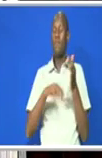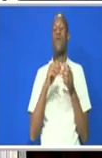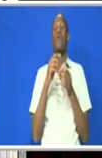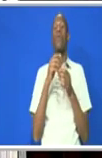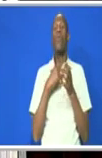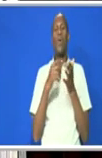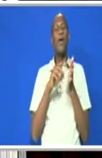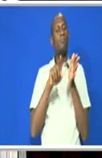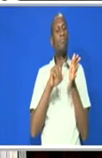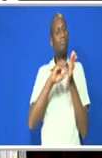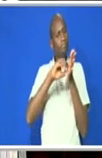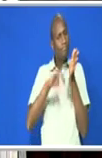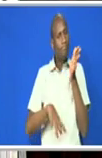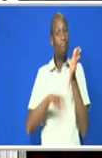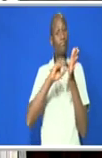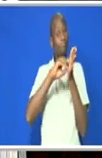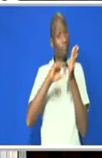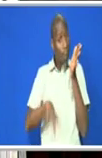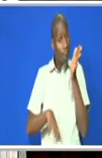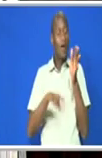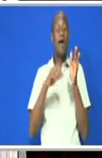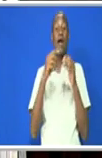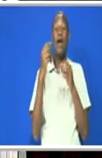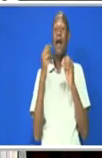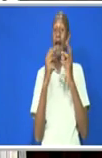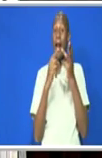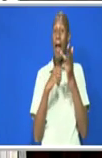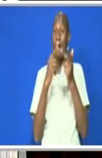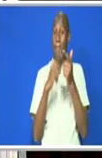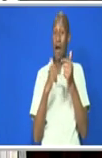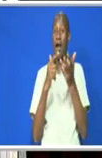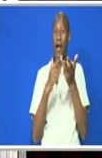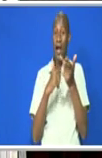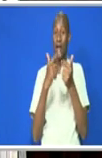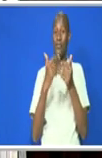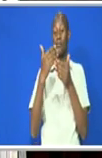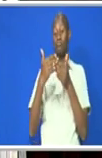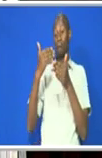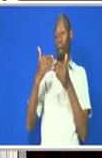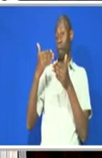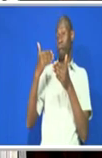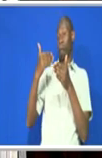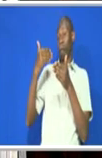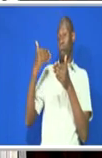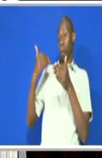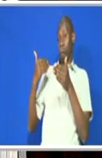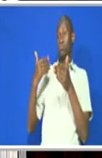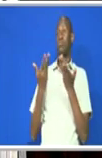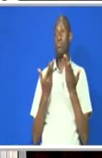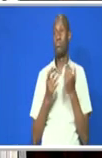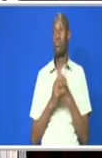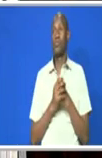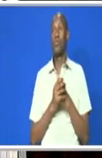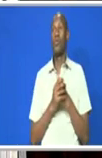to subtract numbers by counting backwards. We're going